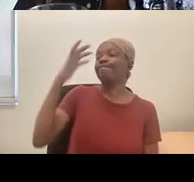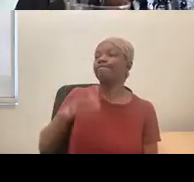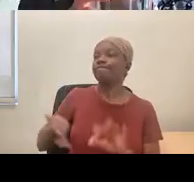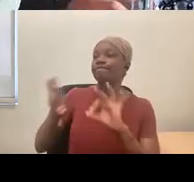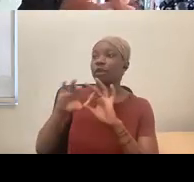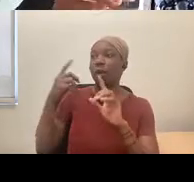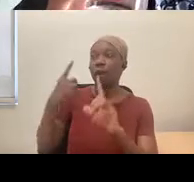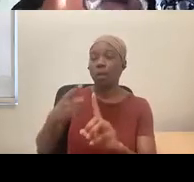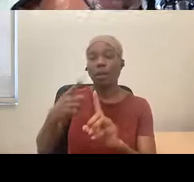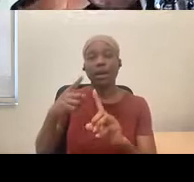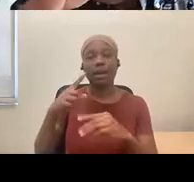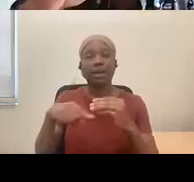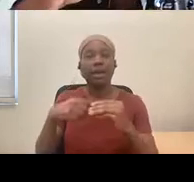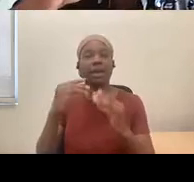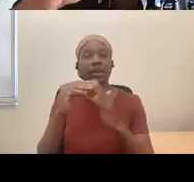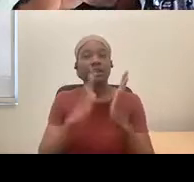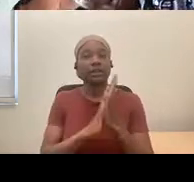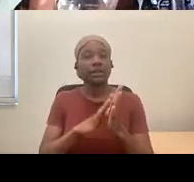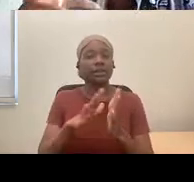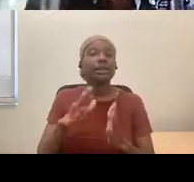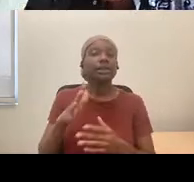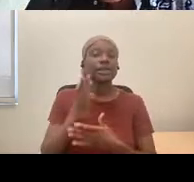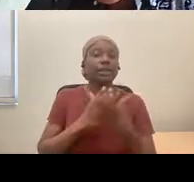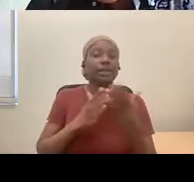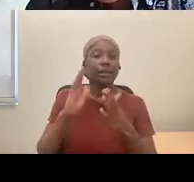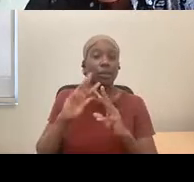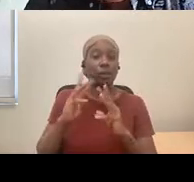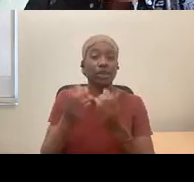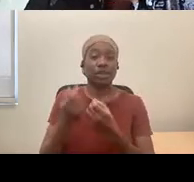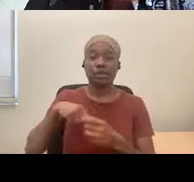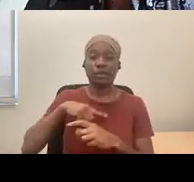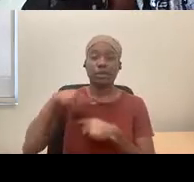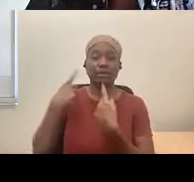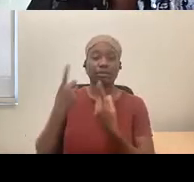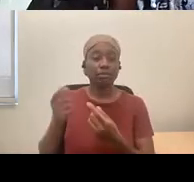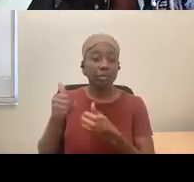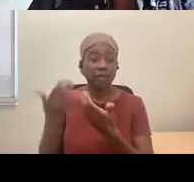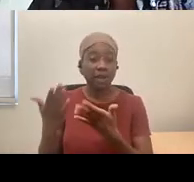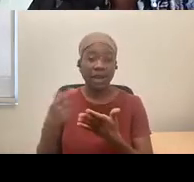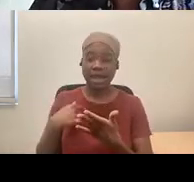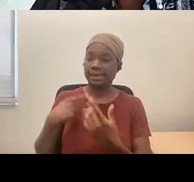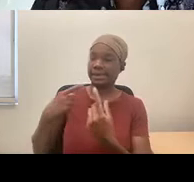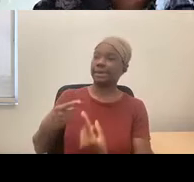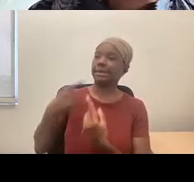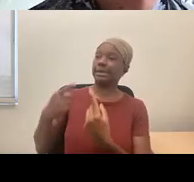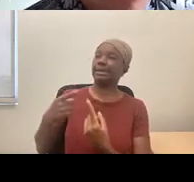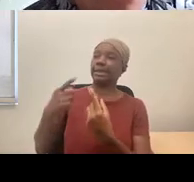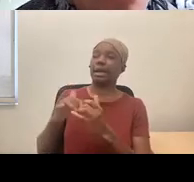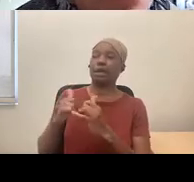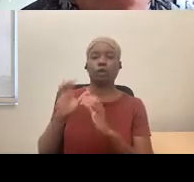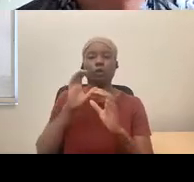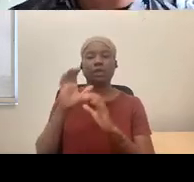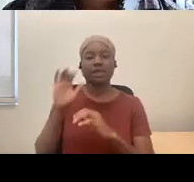documenting and in some of the workshops that we do. I was like struggling a little bit to communicate that and really understand